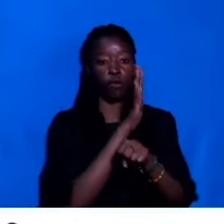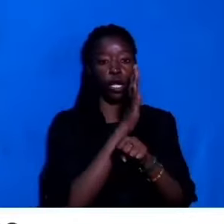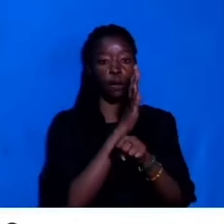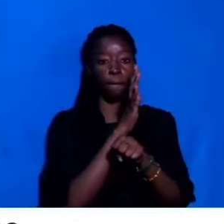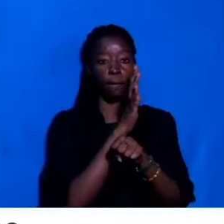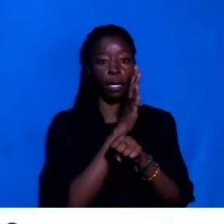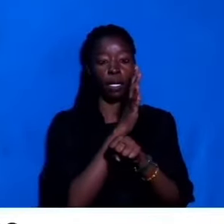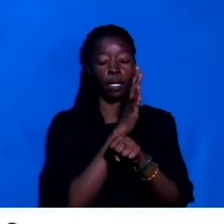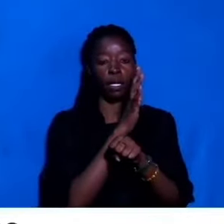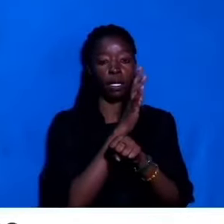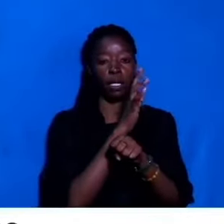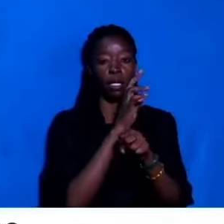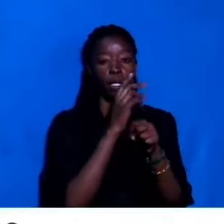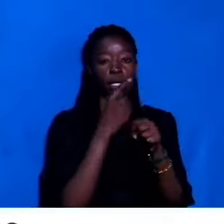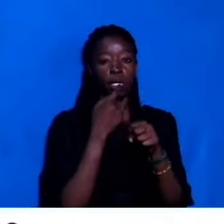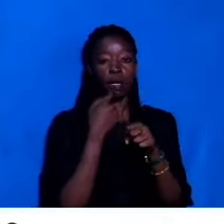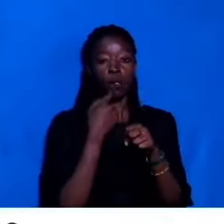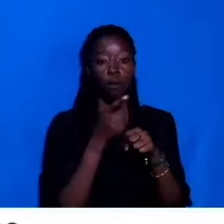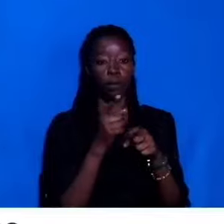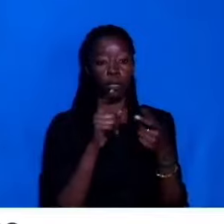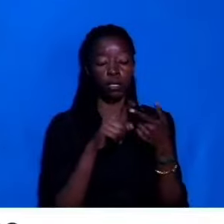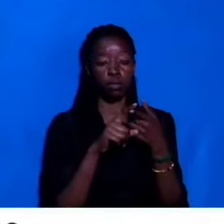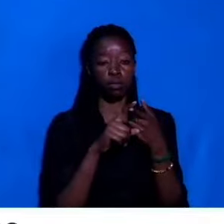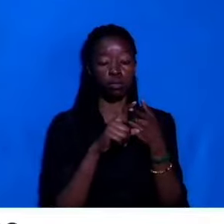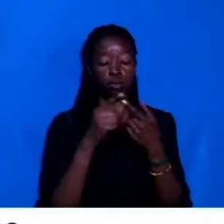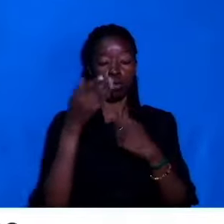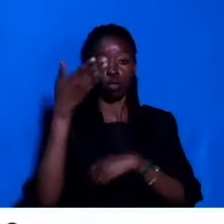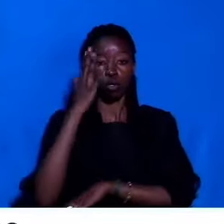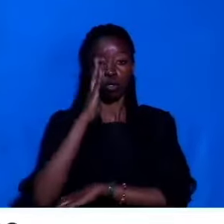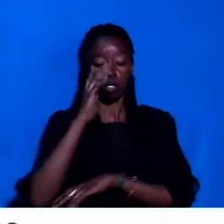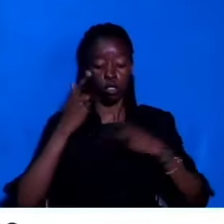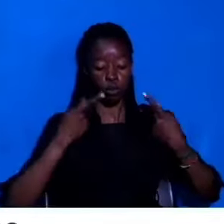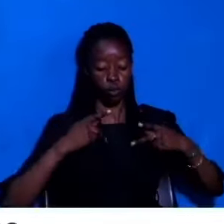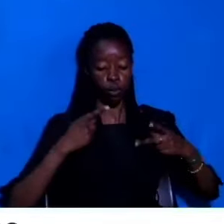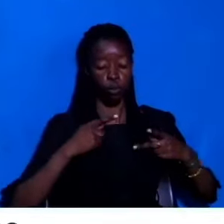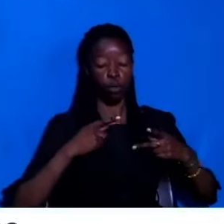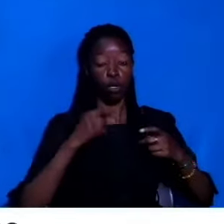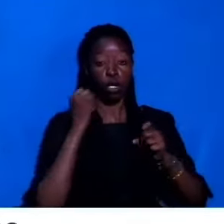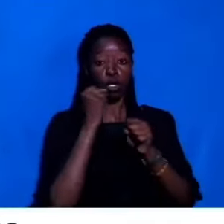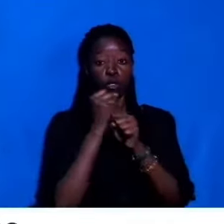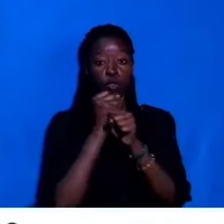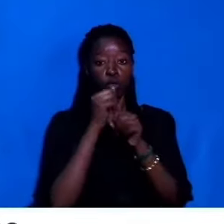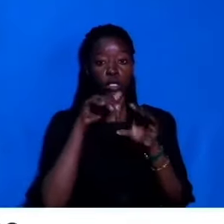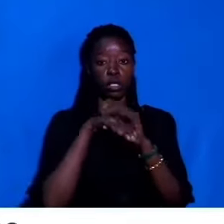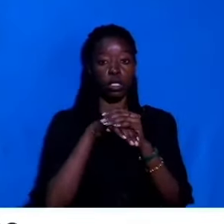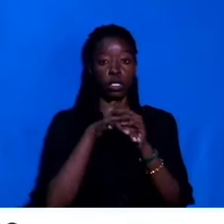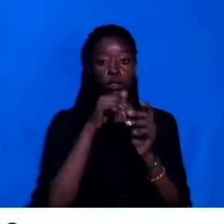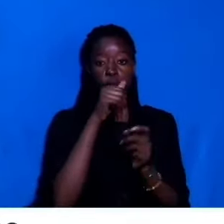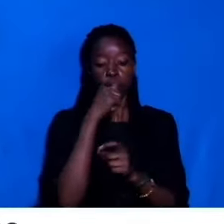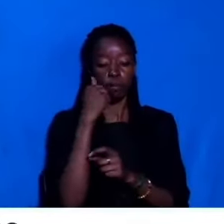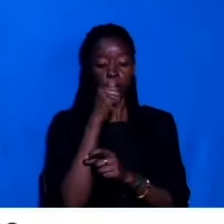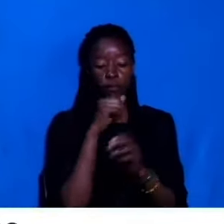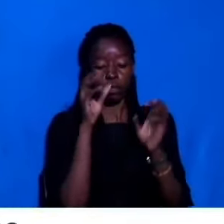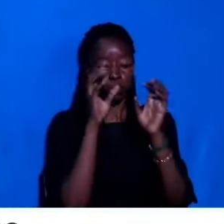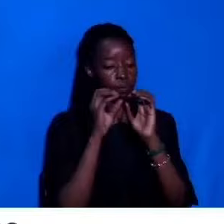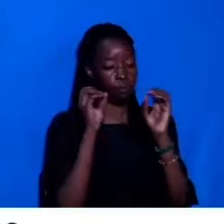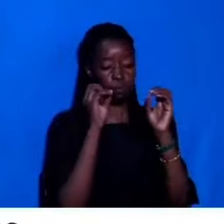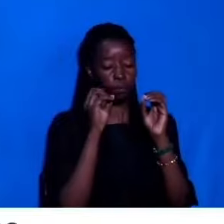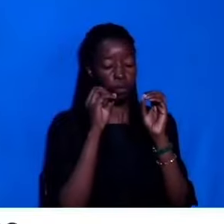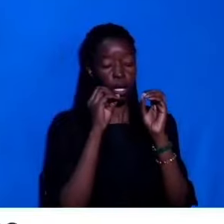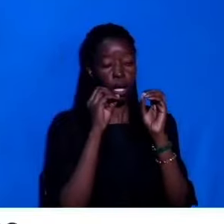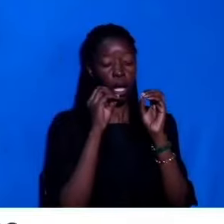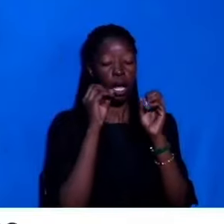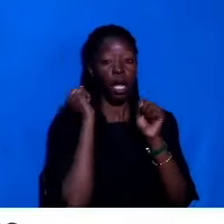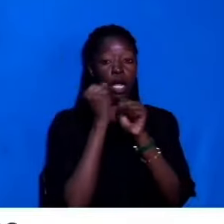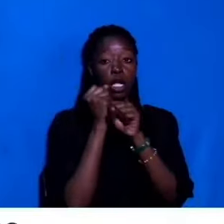in the presence of all his people. In other words, I will not do it in private. As I thank the Lord, I will do it in public so